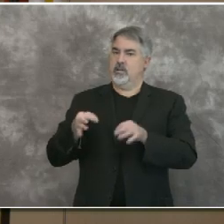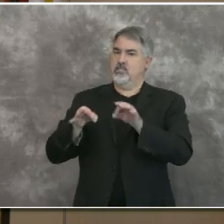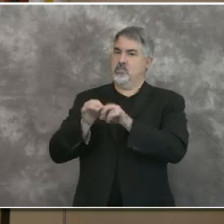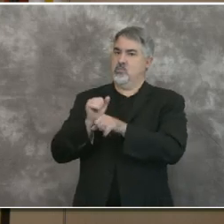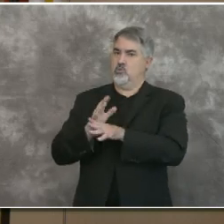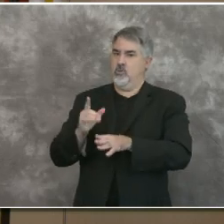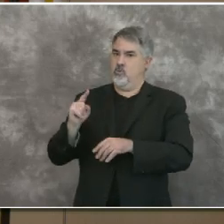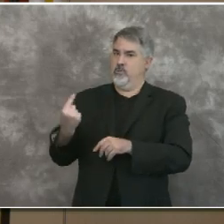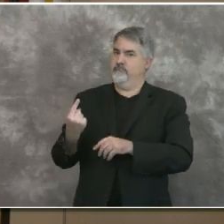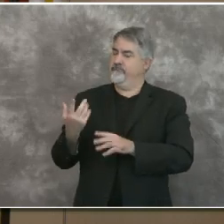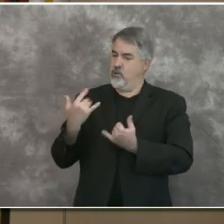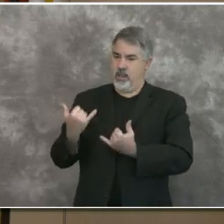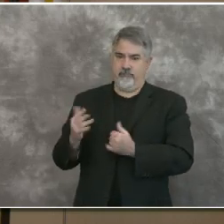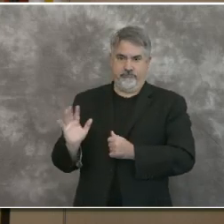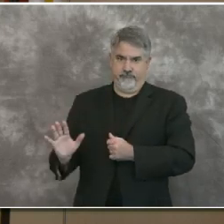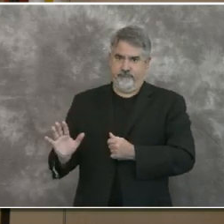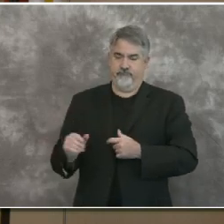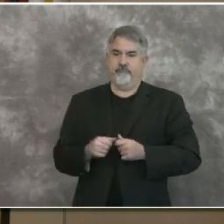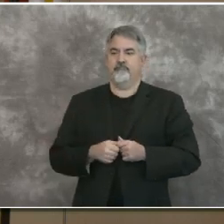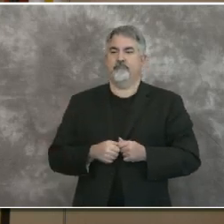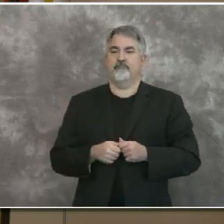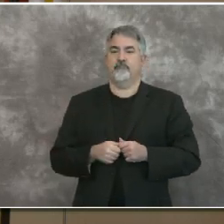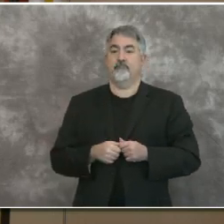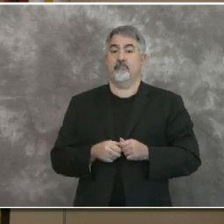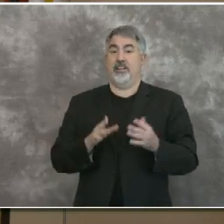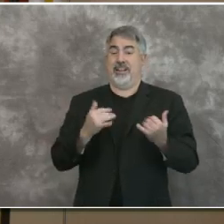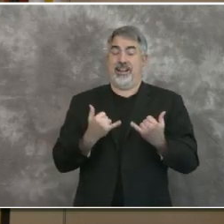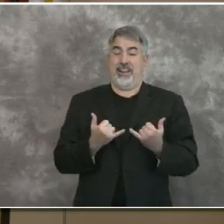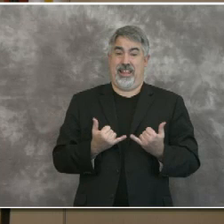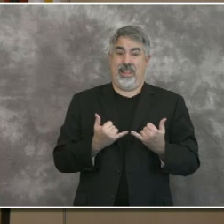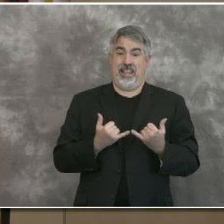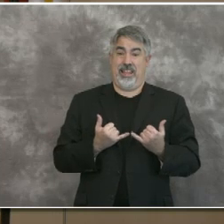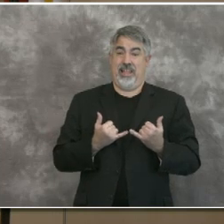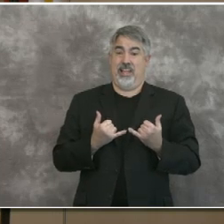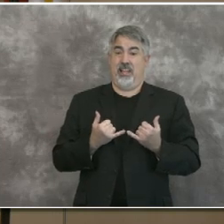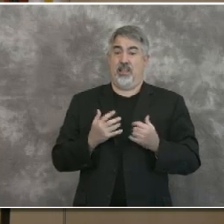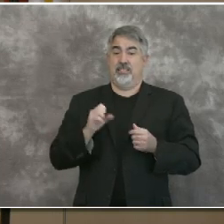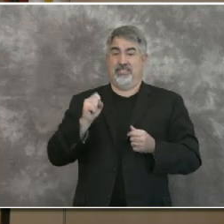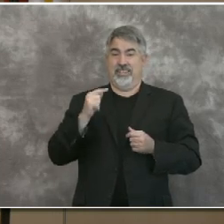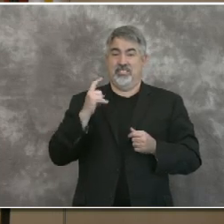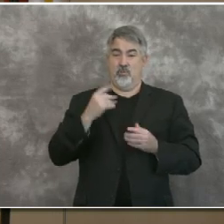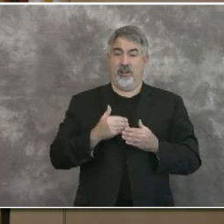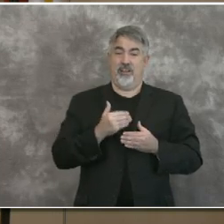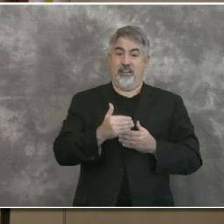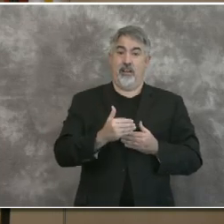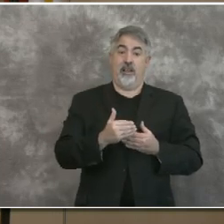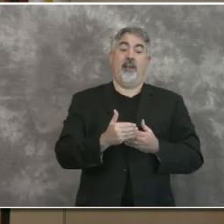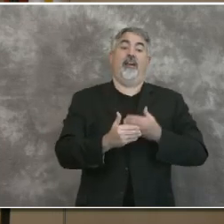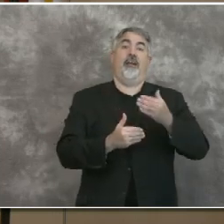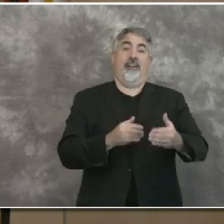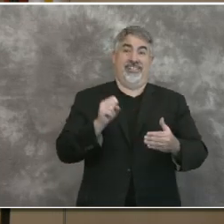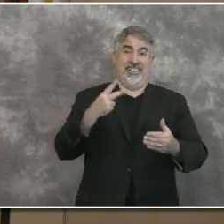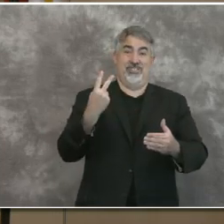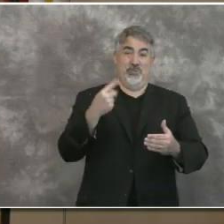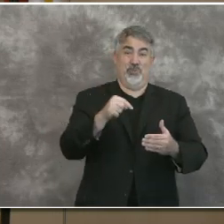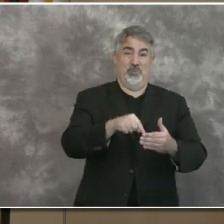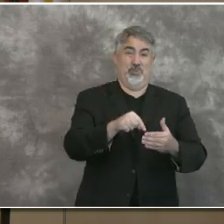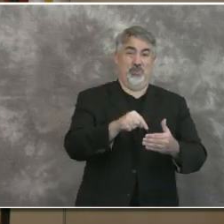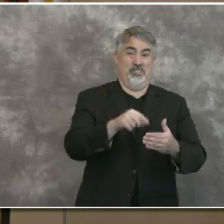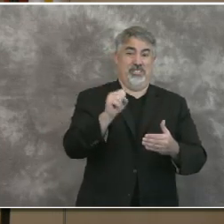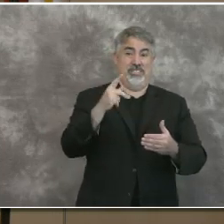So currently, at this point in time, in stage 1, and now we are in stage 2, there is